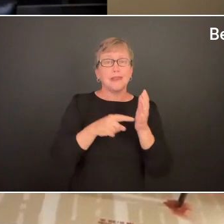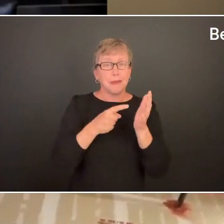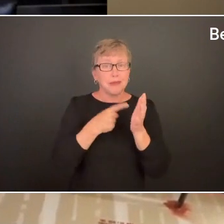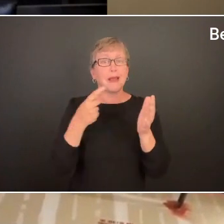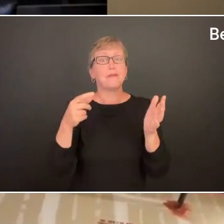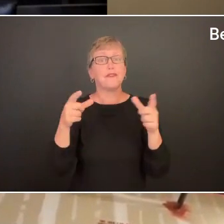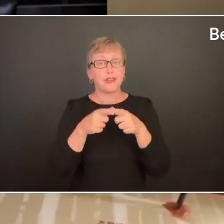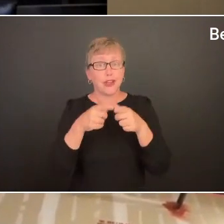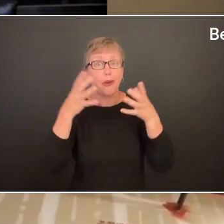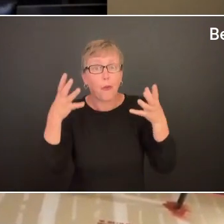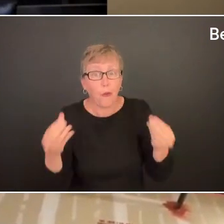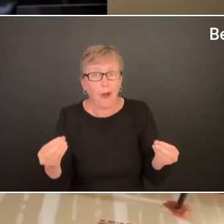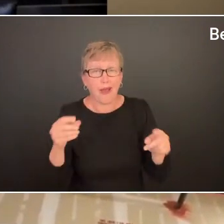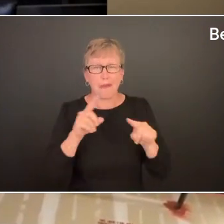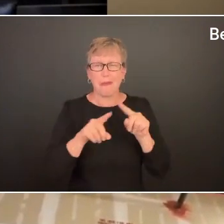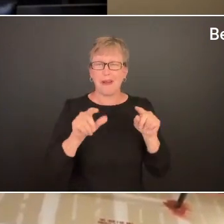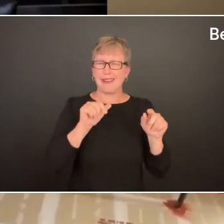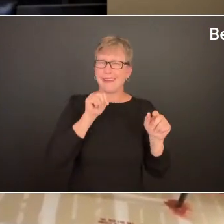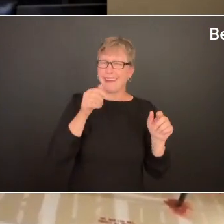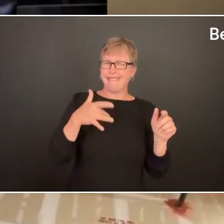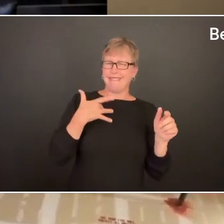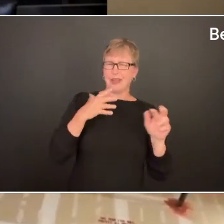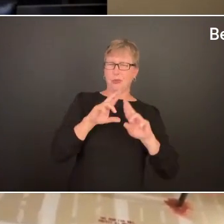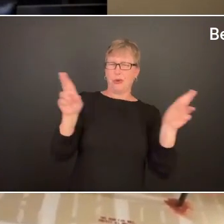able-bodied people, an able-bodied woman.